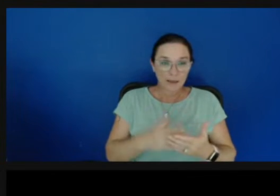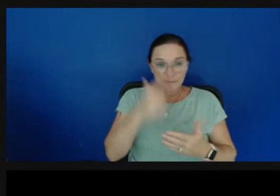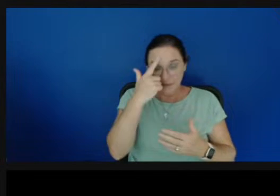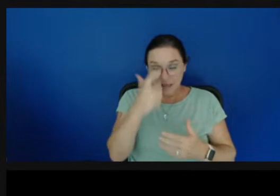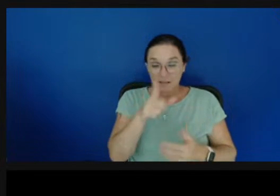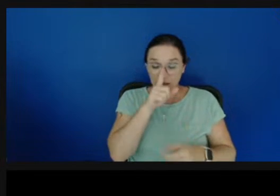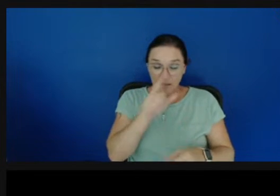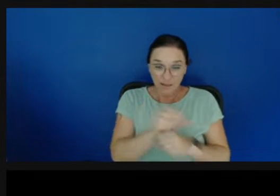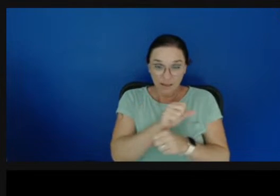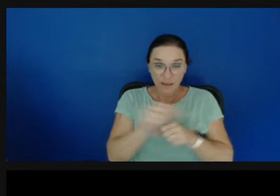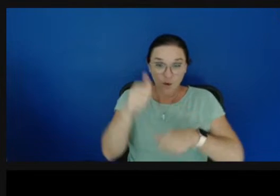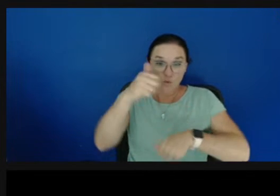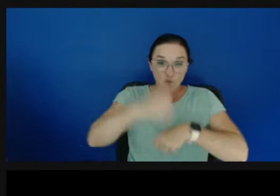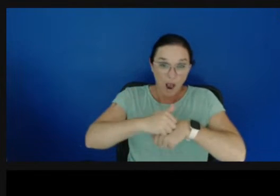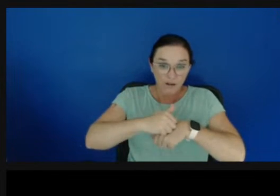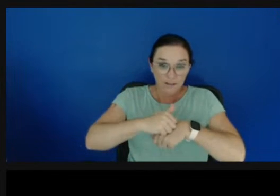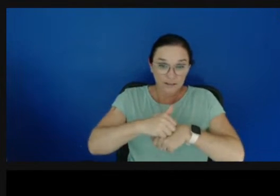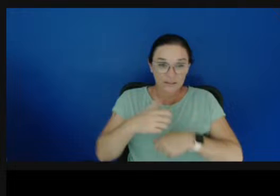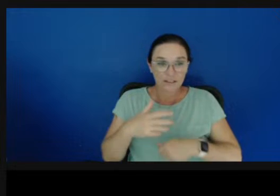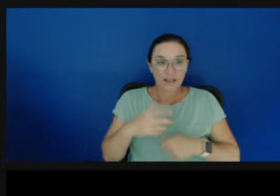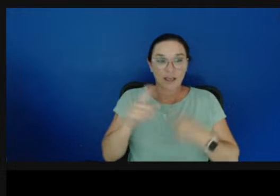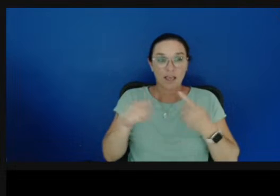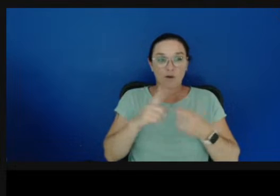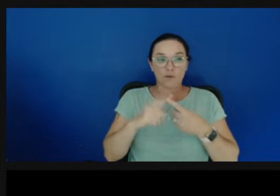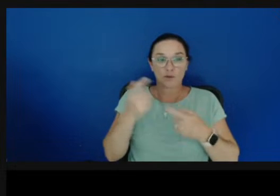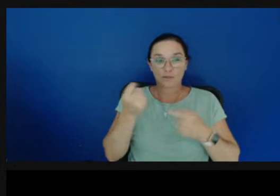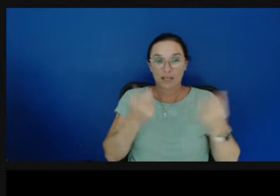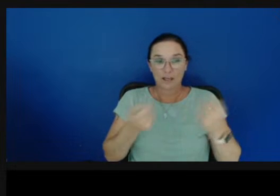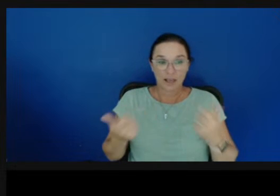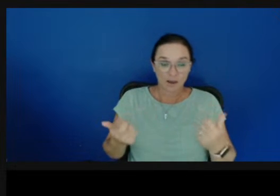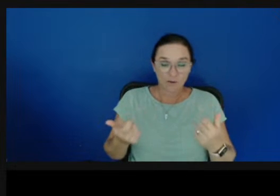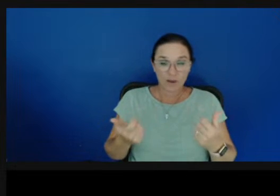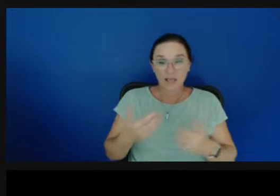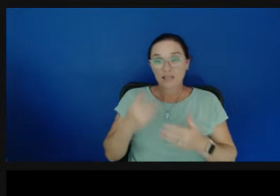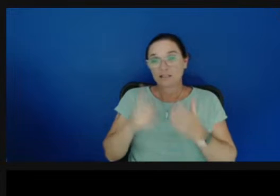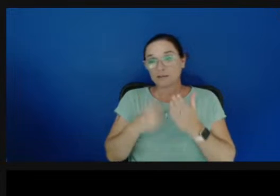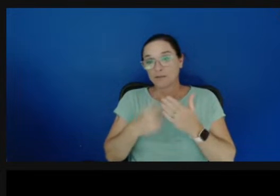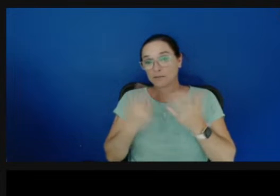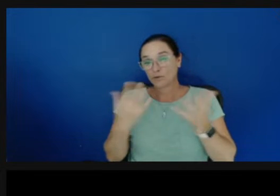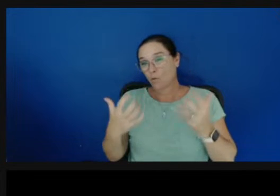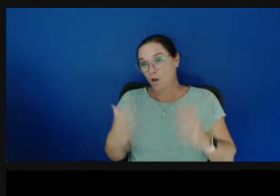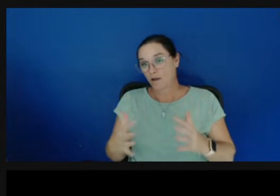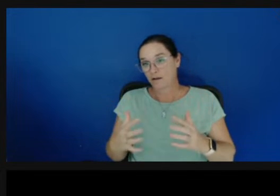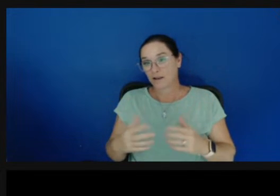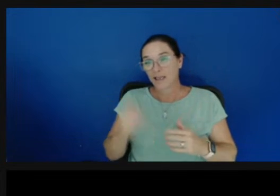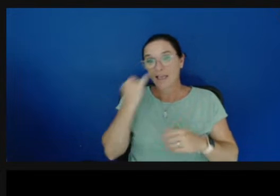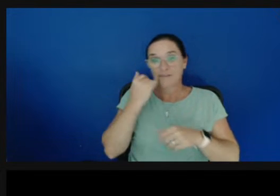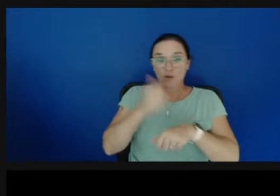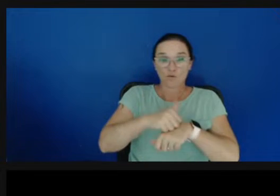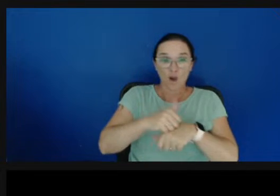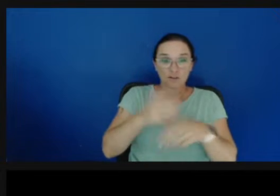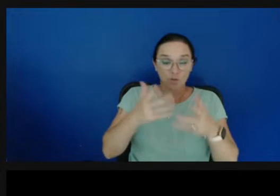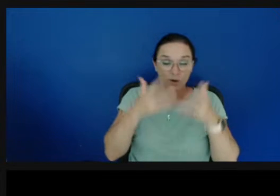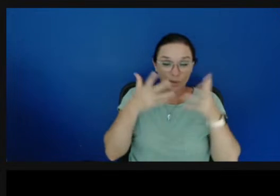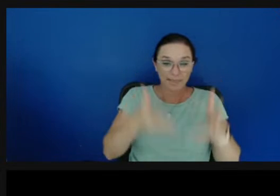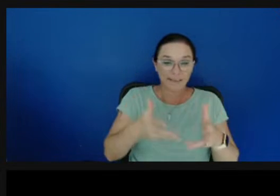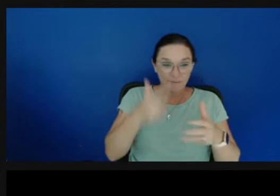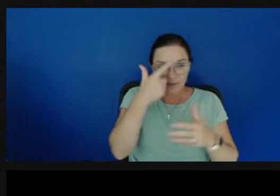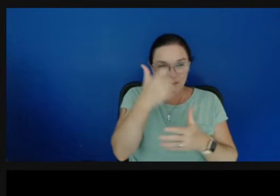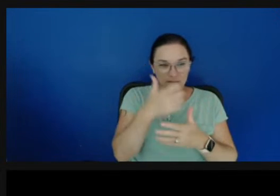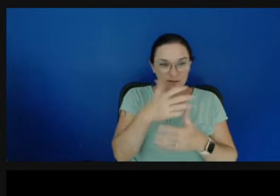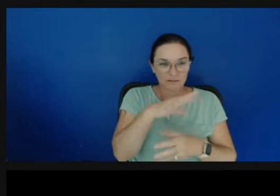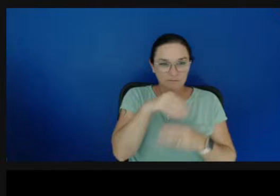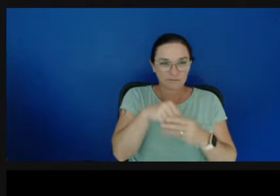air. Right. And sometimes you want to remove them, and sometimes you don't, depending on what they actually are. If they're rocks falling through the air, you want them to stay there because that's part of the picture.